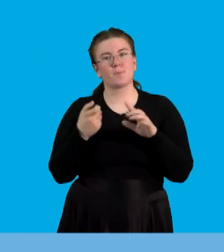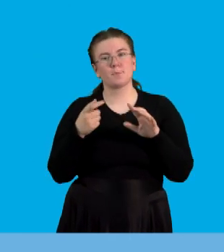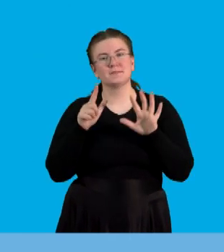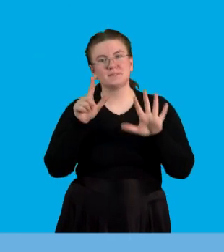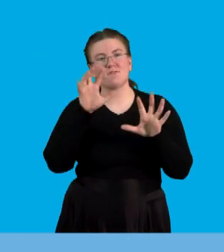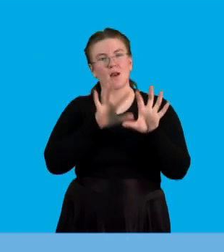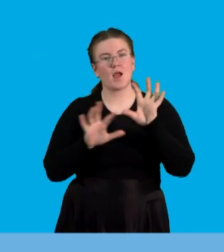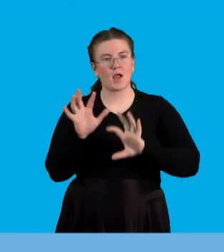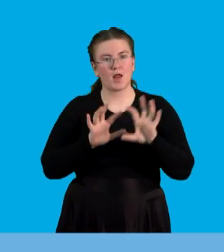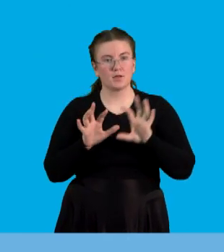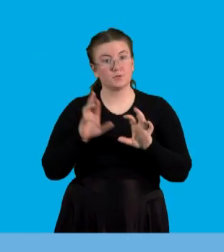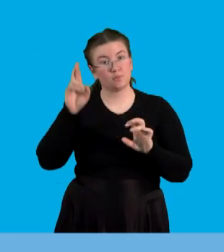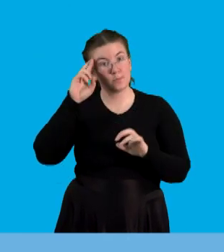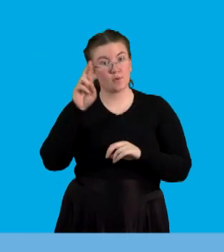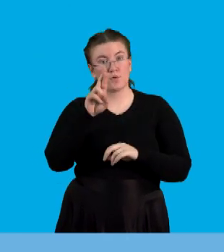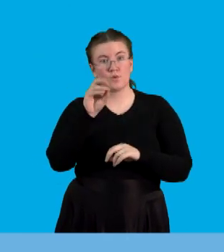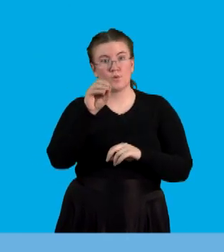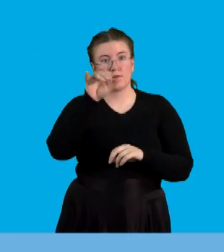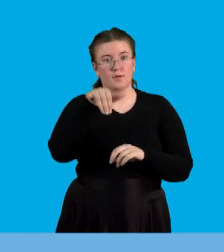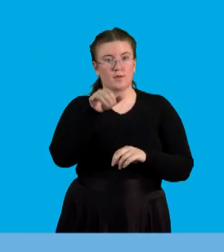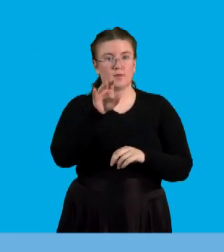the spectrum. Remember your ROIC beef.